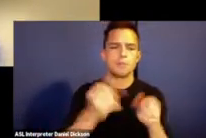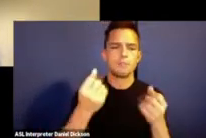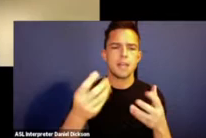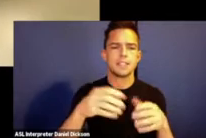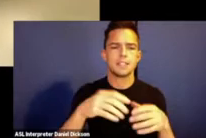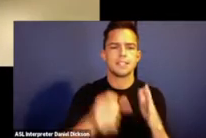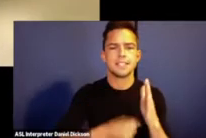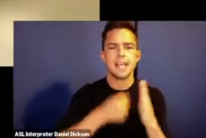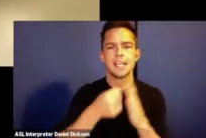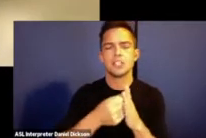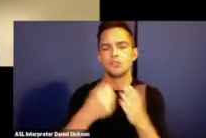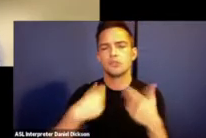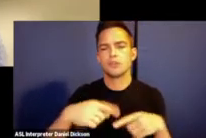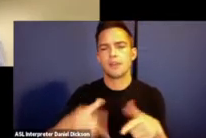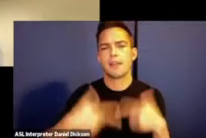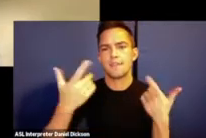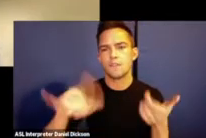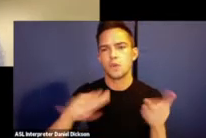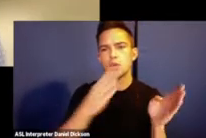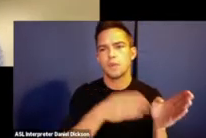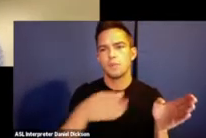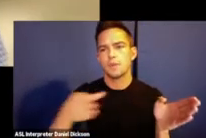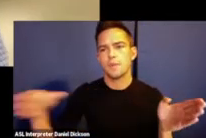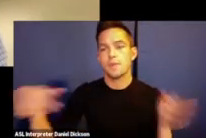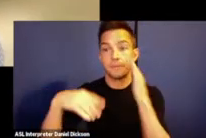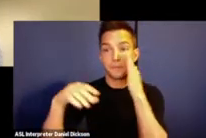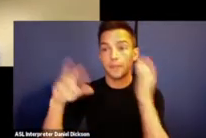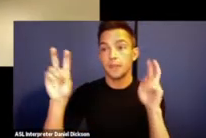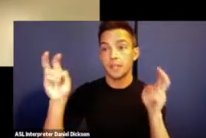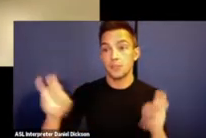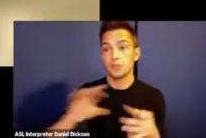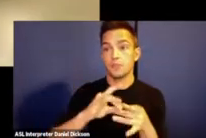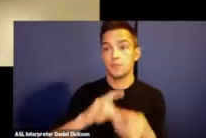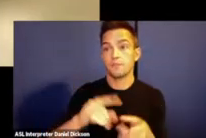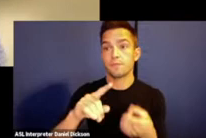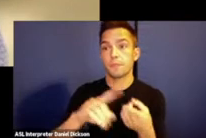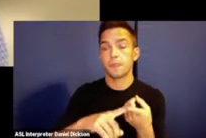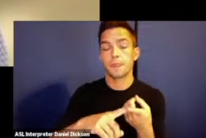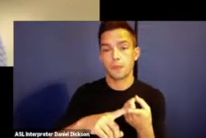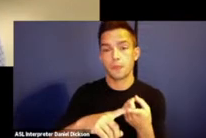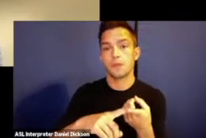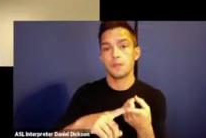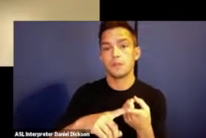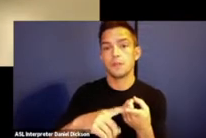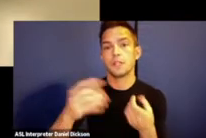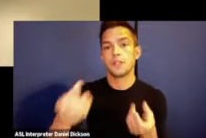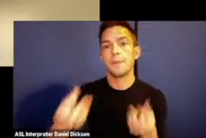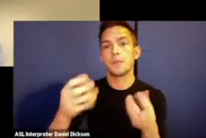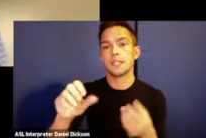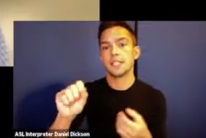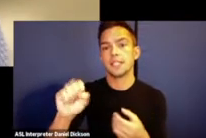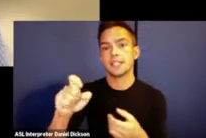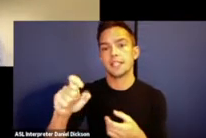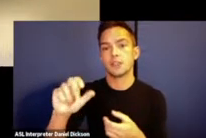of life. The issue of child disability is a multi-sectoral issue. I know that